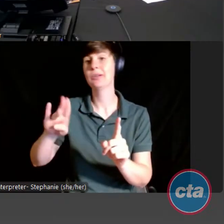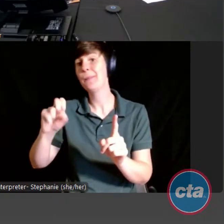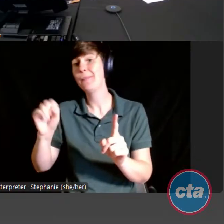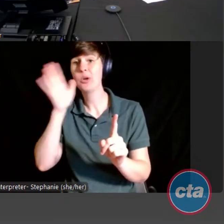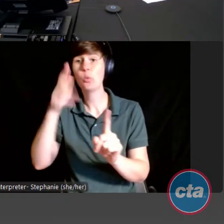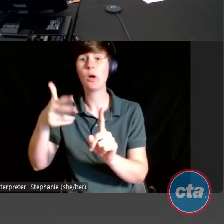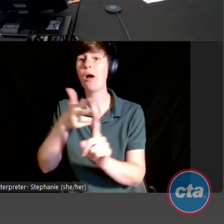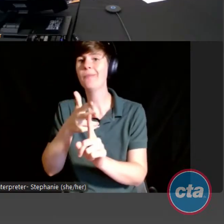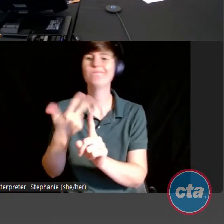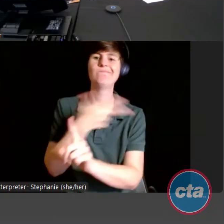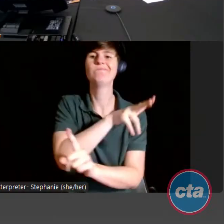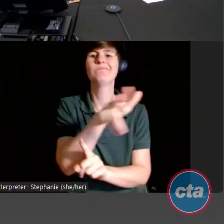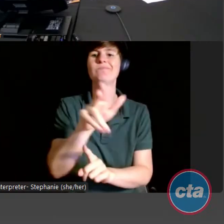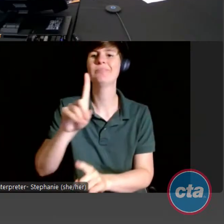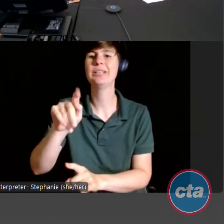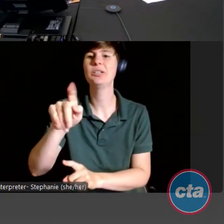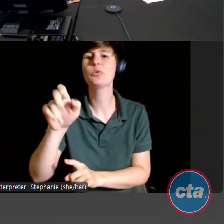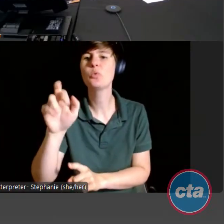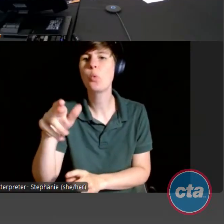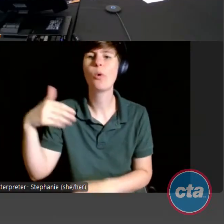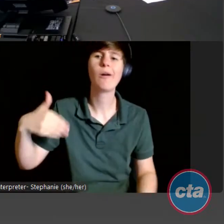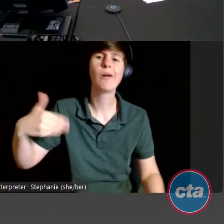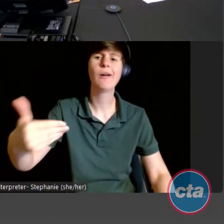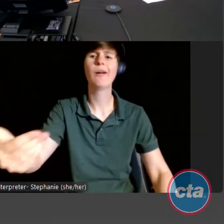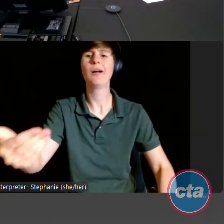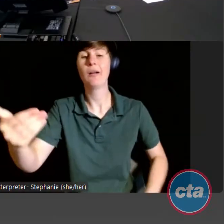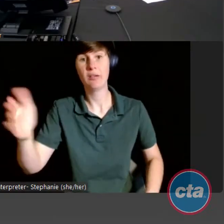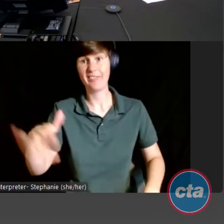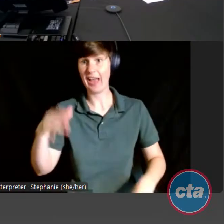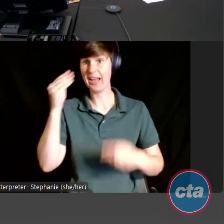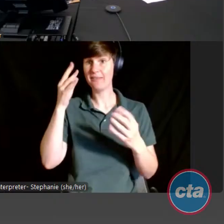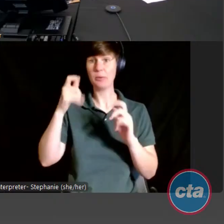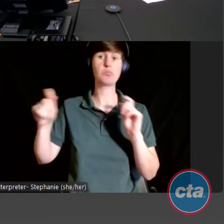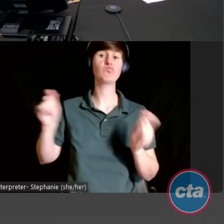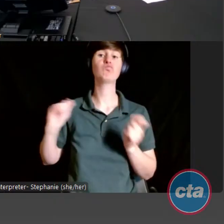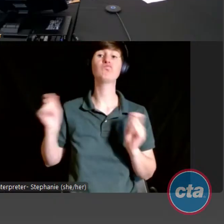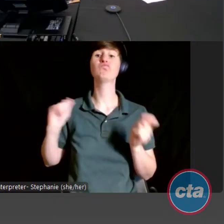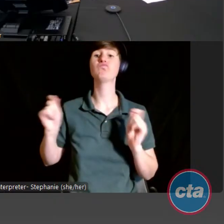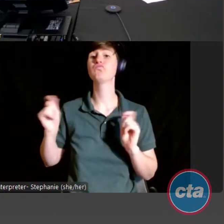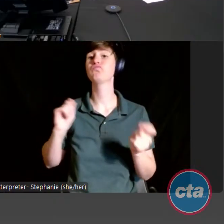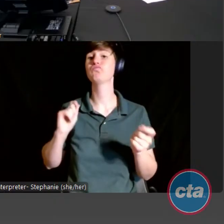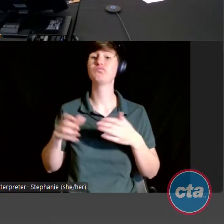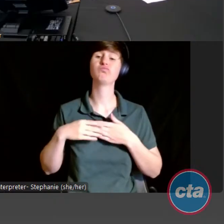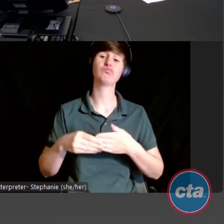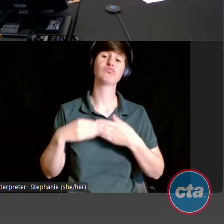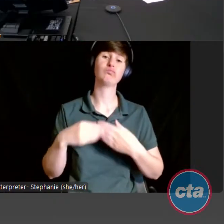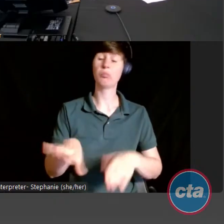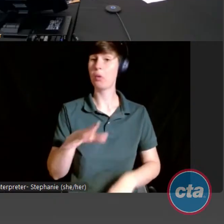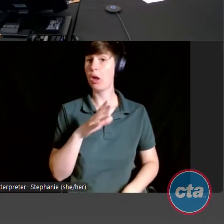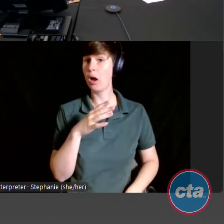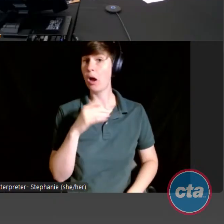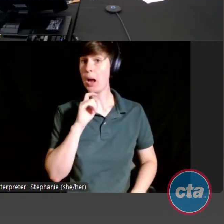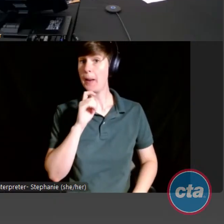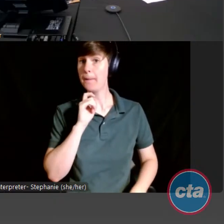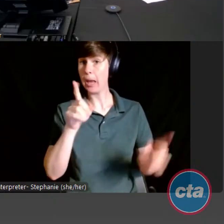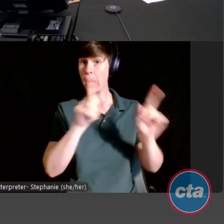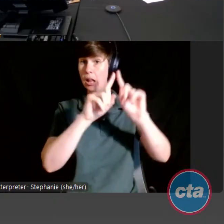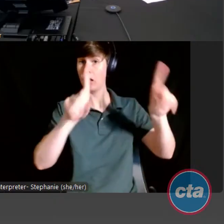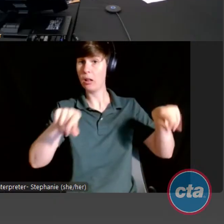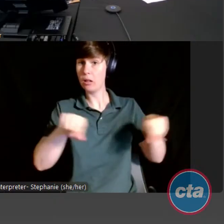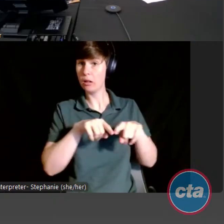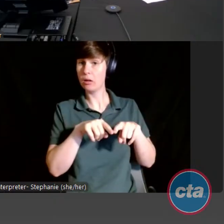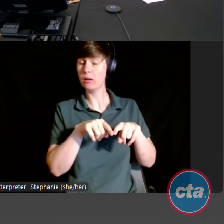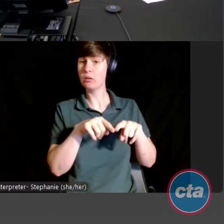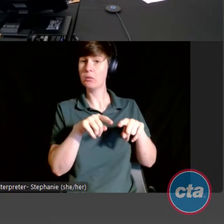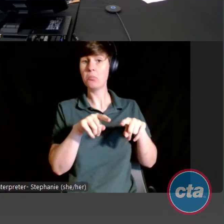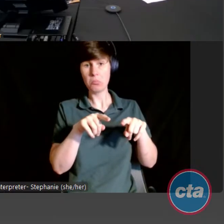this stuff is happening fast. And even though it looks like the metal bus stop signs for